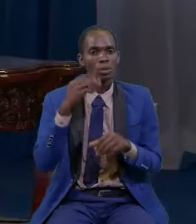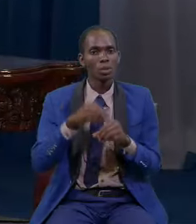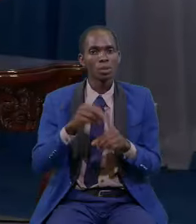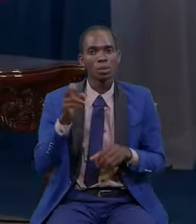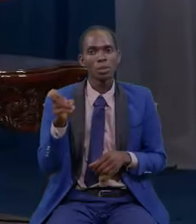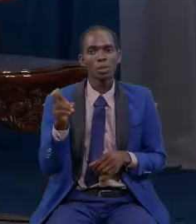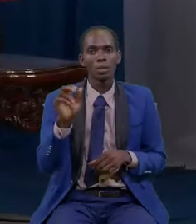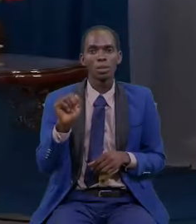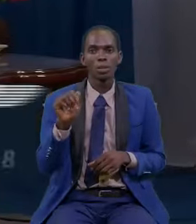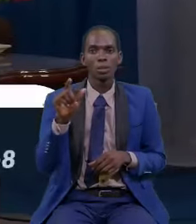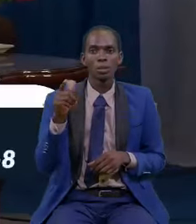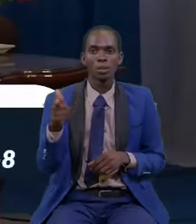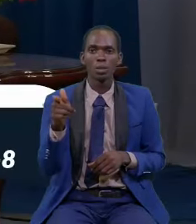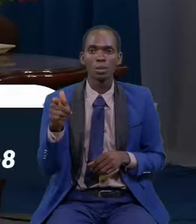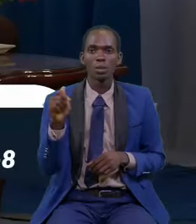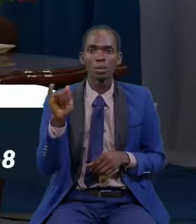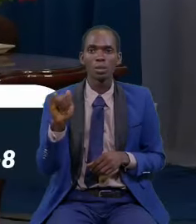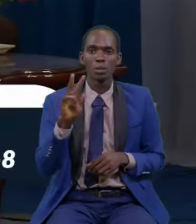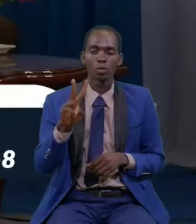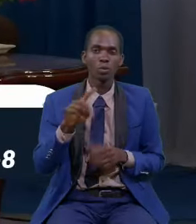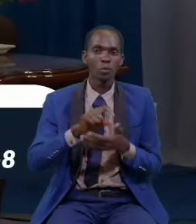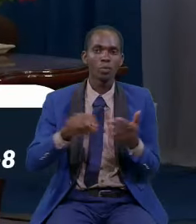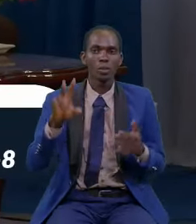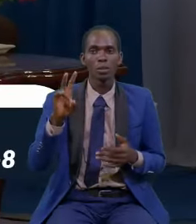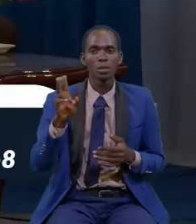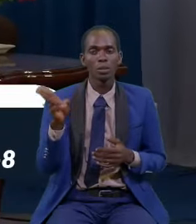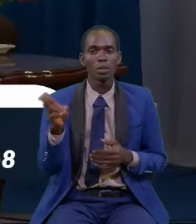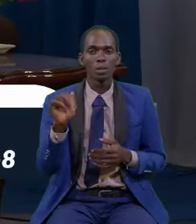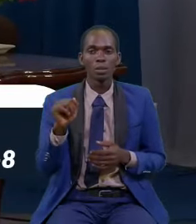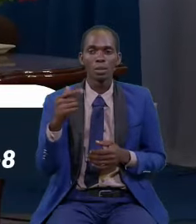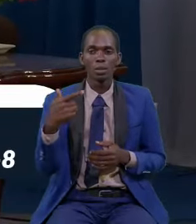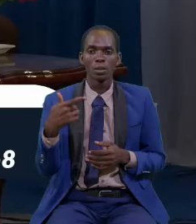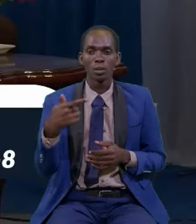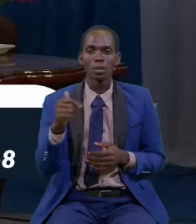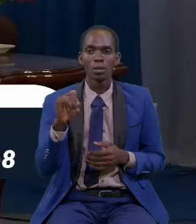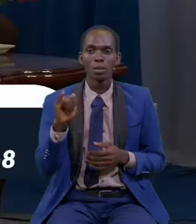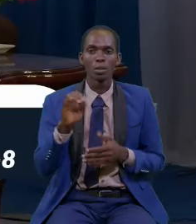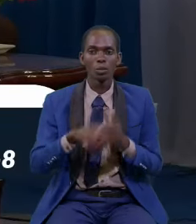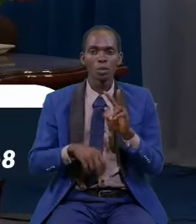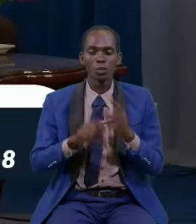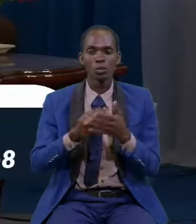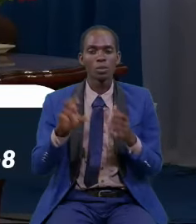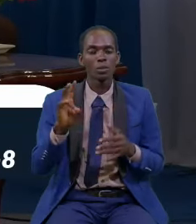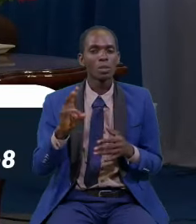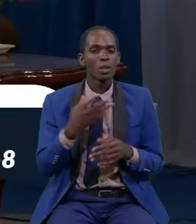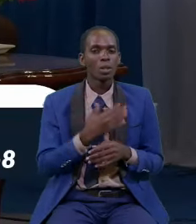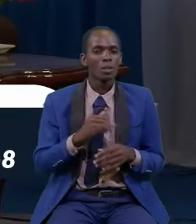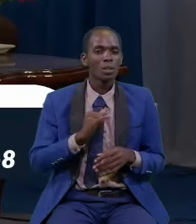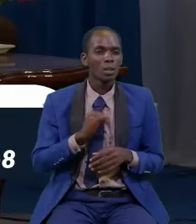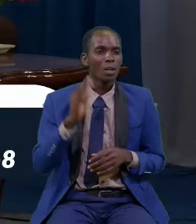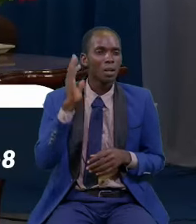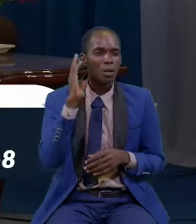2, reading from verse 7. And I will shake all nations, and the